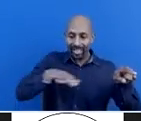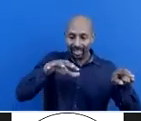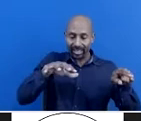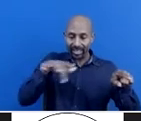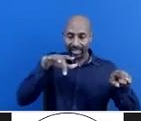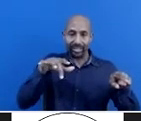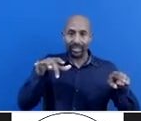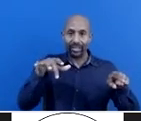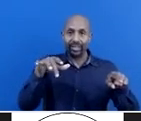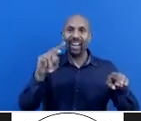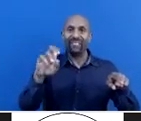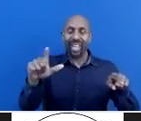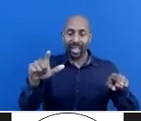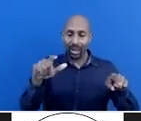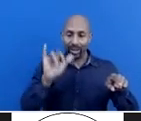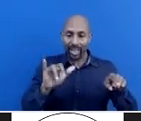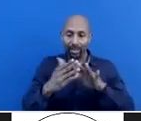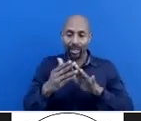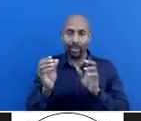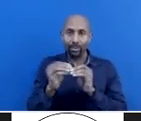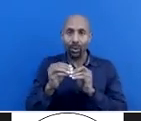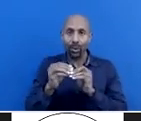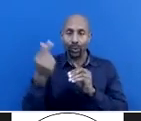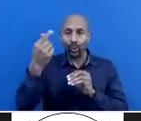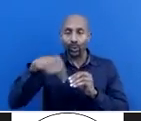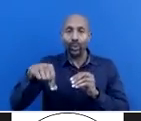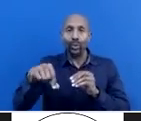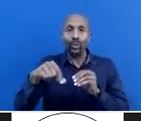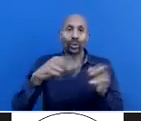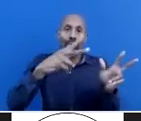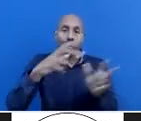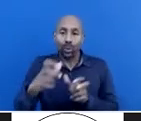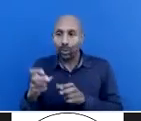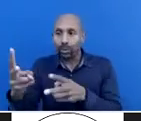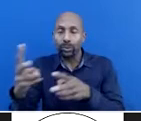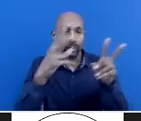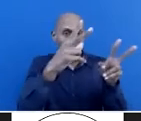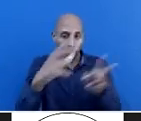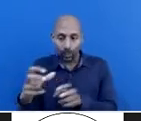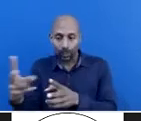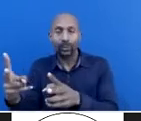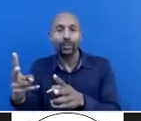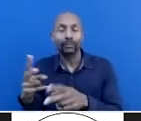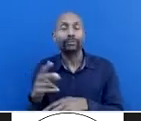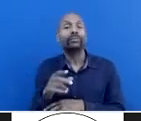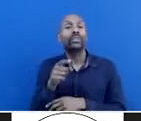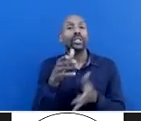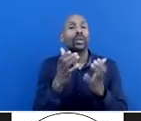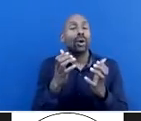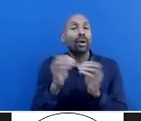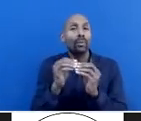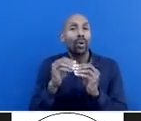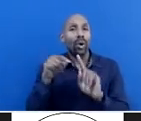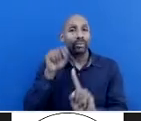becomes thin around these objects. So she wants more attention paid to the line between the unseen and the